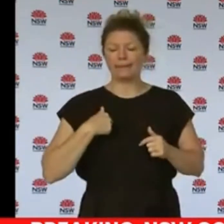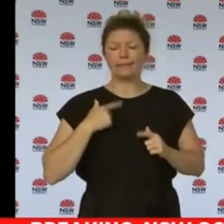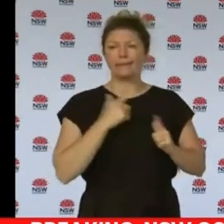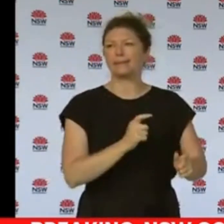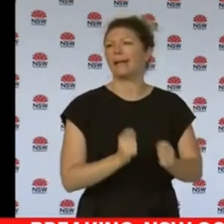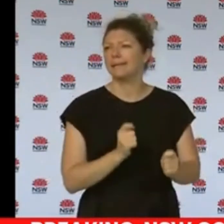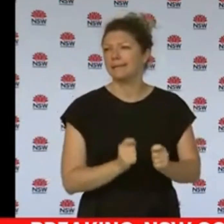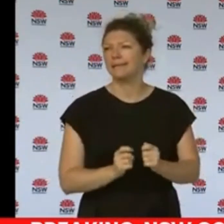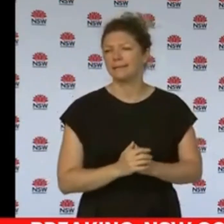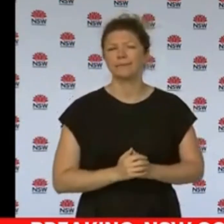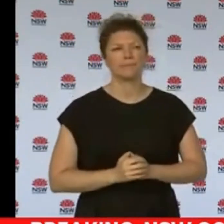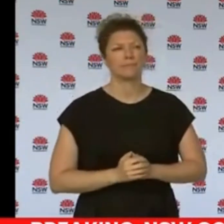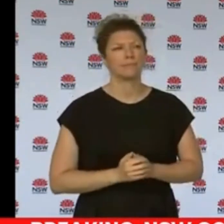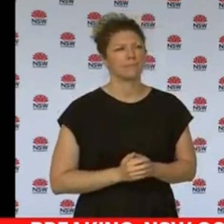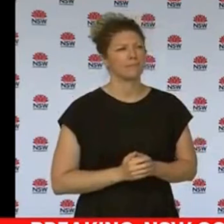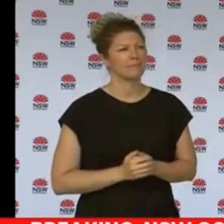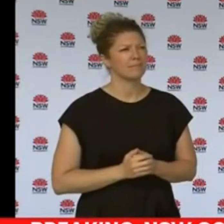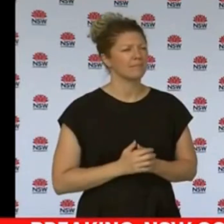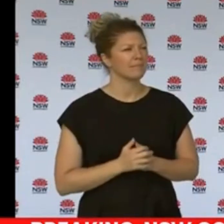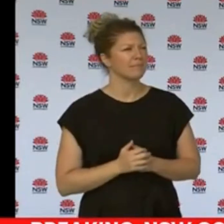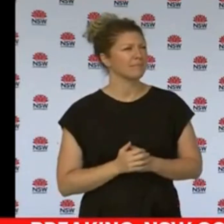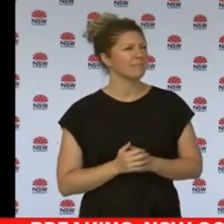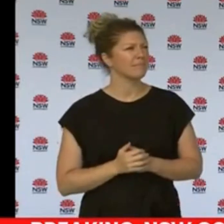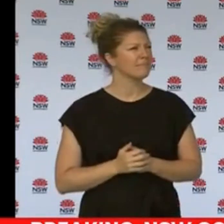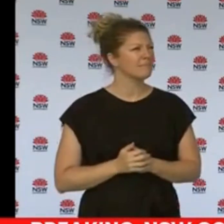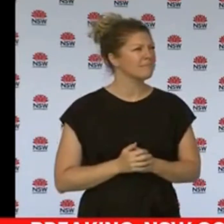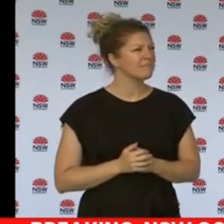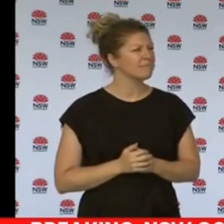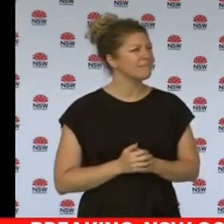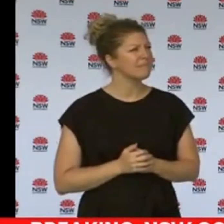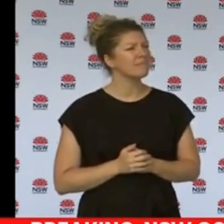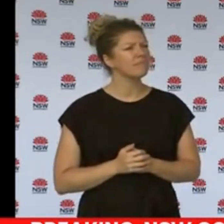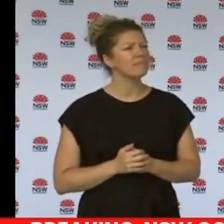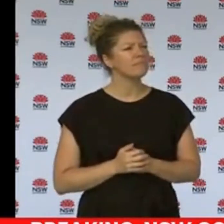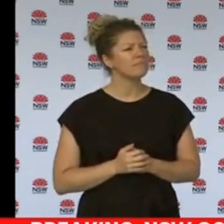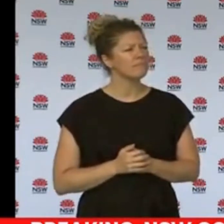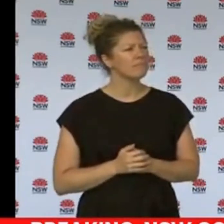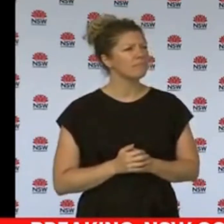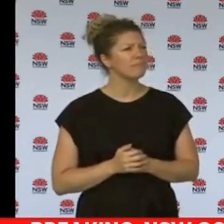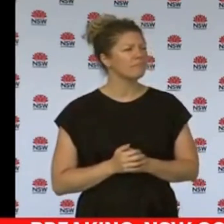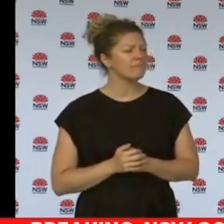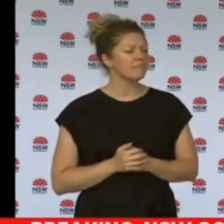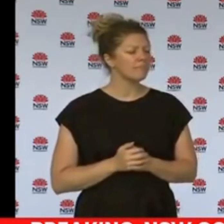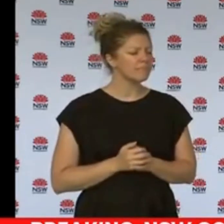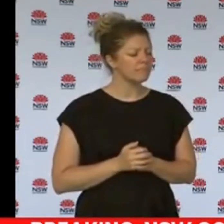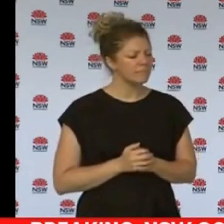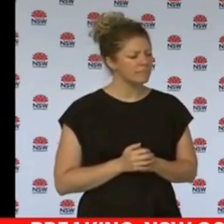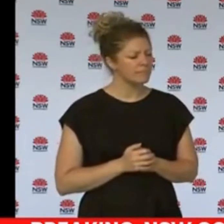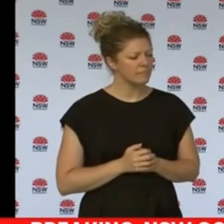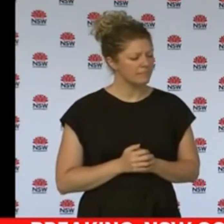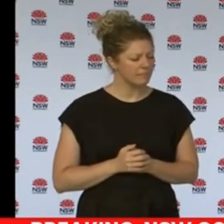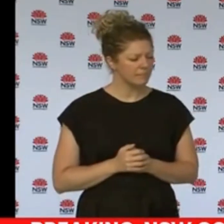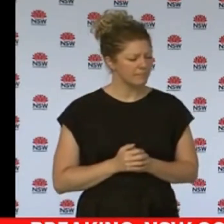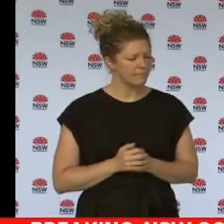these settings. How long ago was this? What can you say about them in terms of the strain? Their strain we would believe to